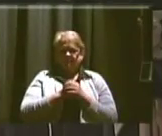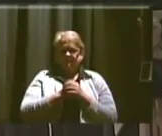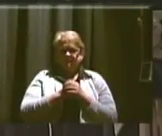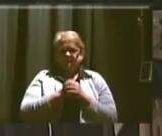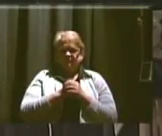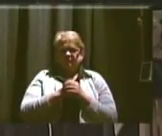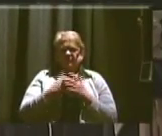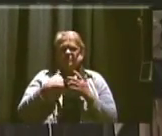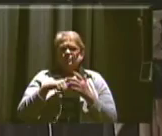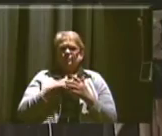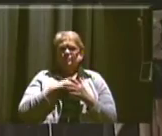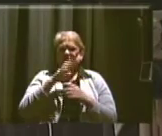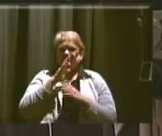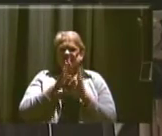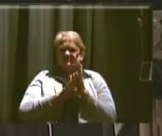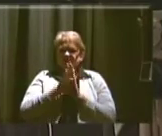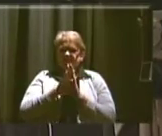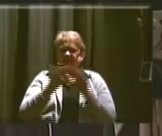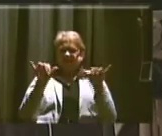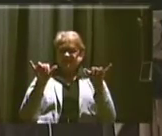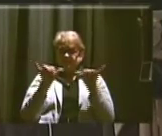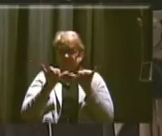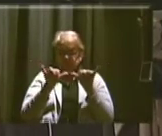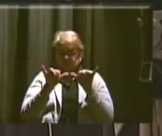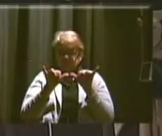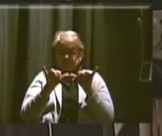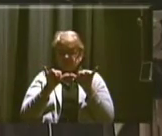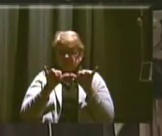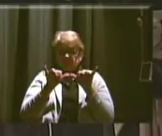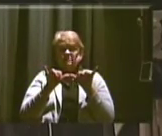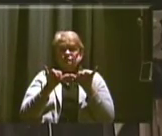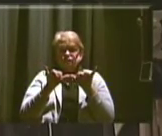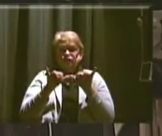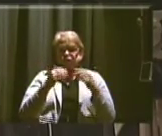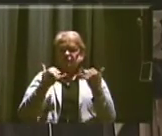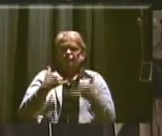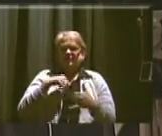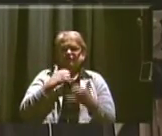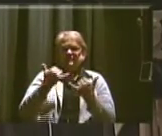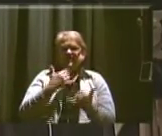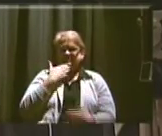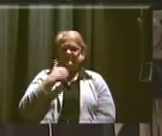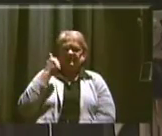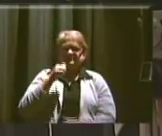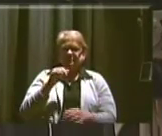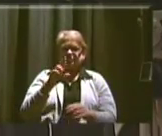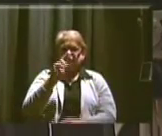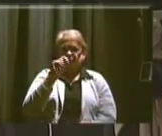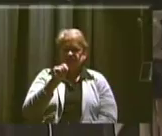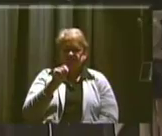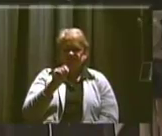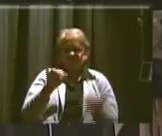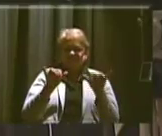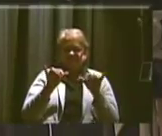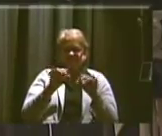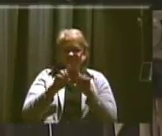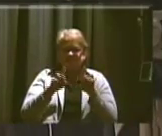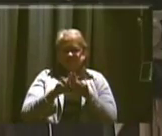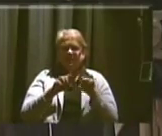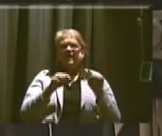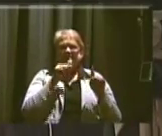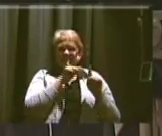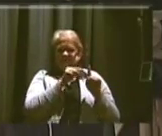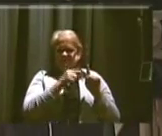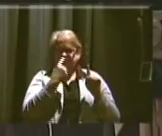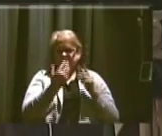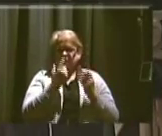as measures for saying, okay, we now are the best urban district. Okay. This might be one of those measures of that.